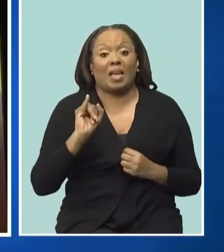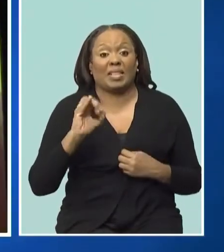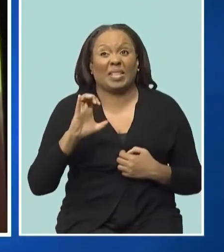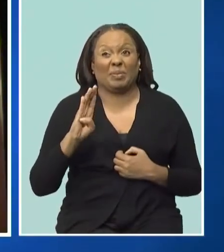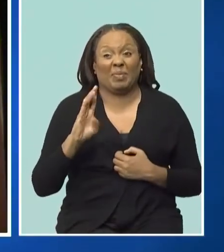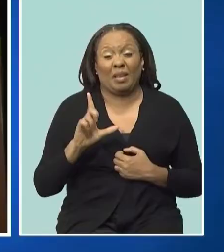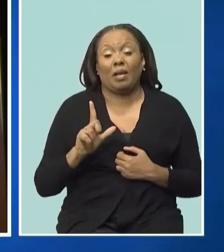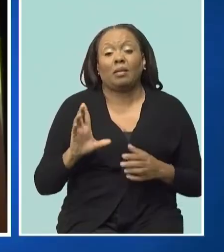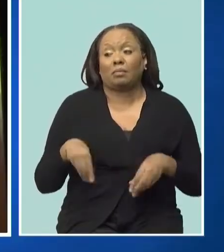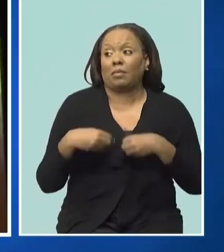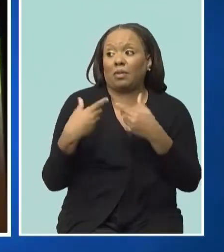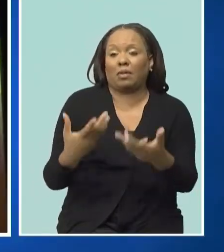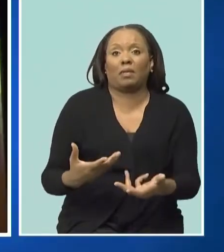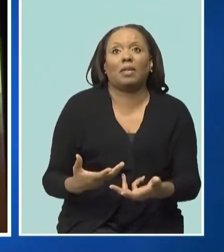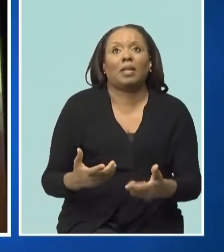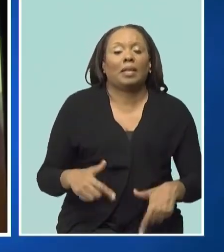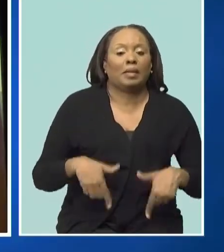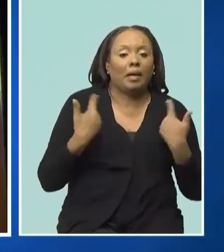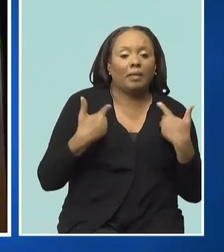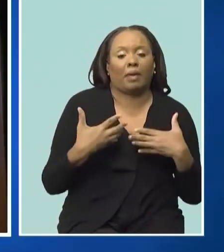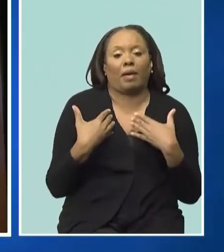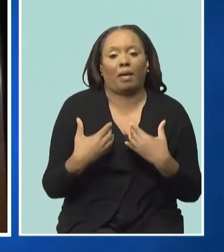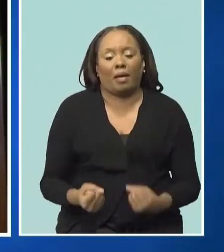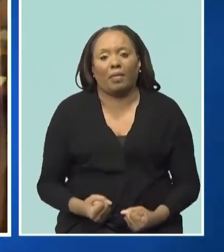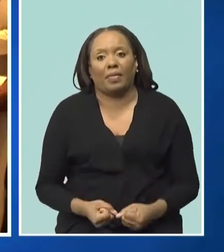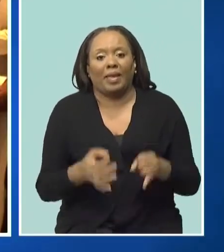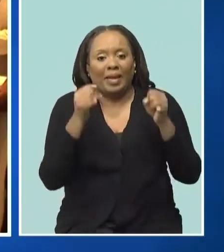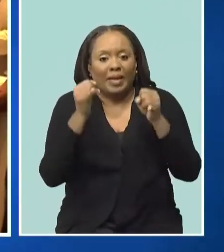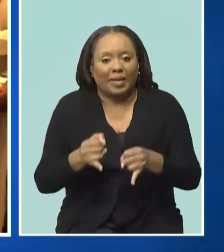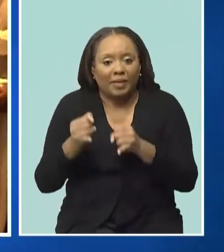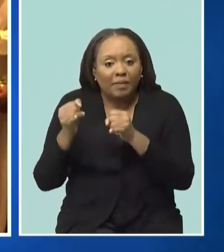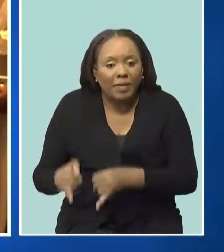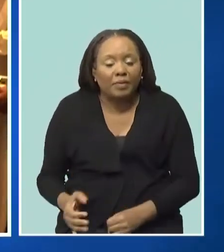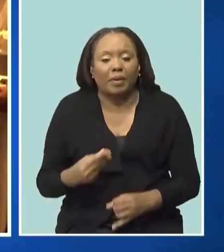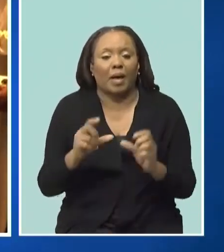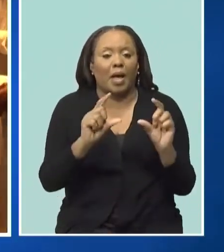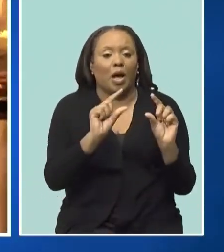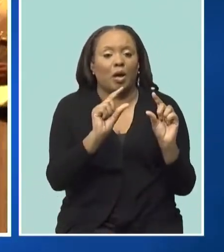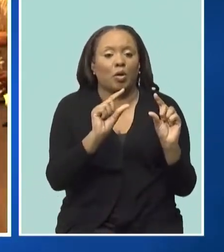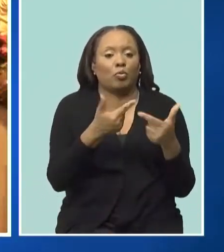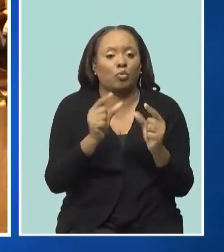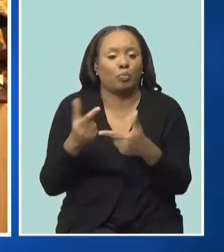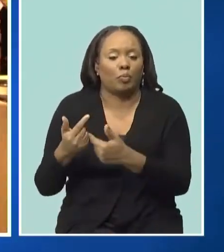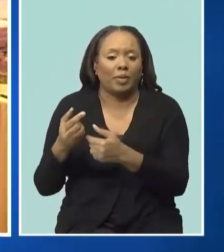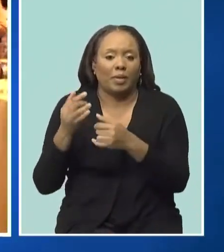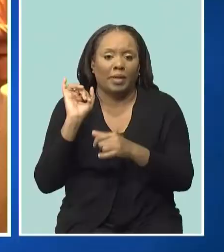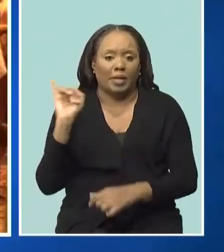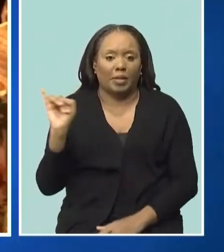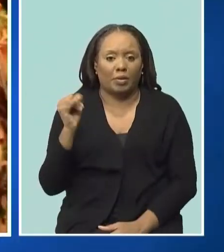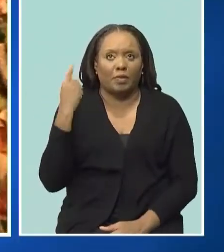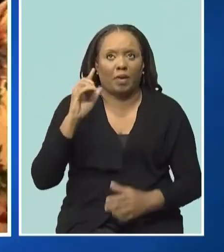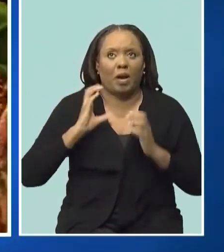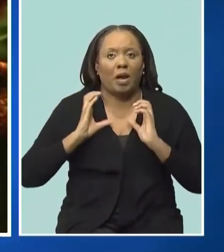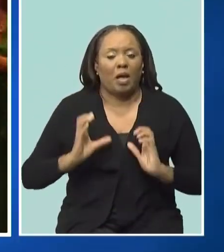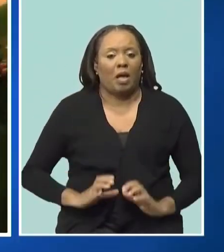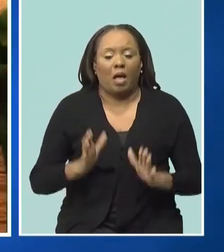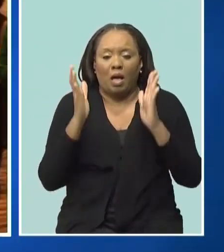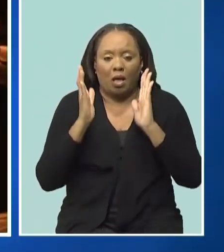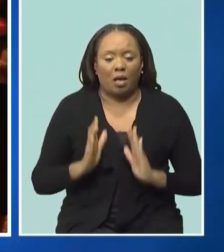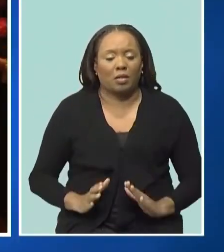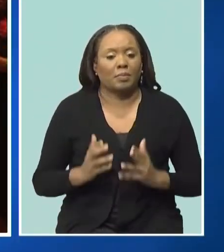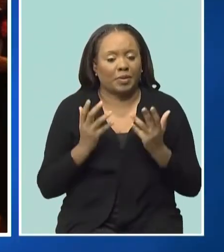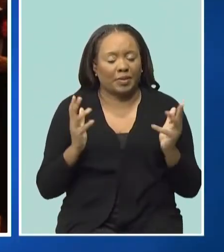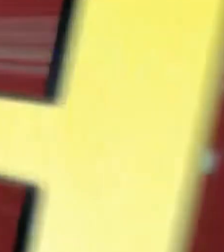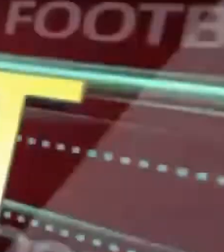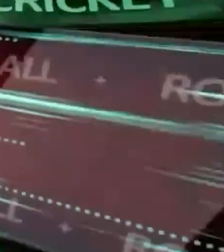Limited provides life, health, both individual and group insurance to customers. Trevor Thorpe,